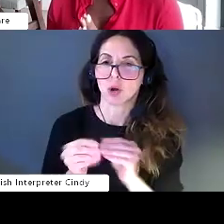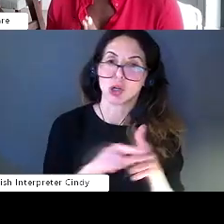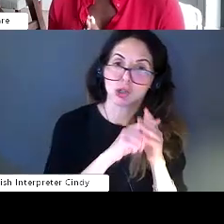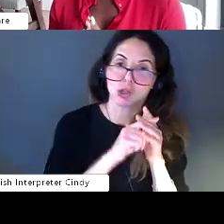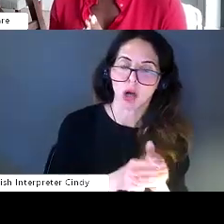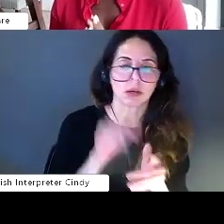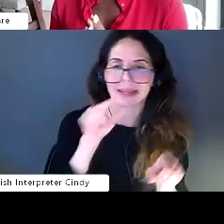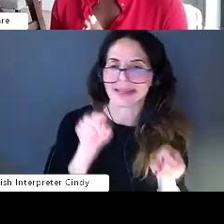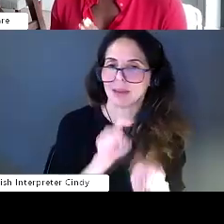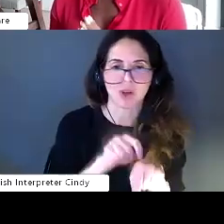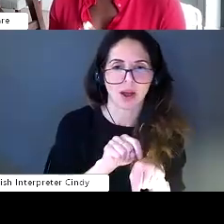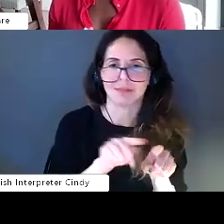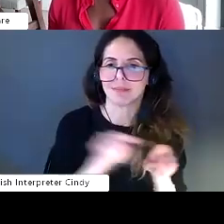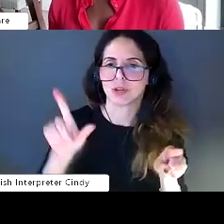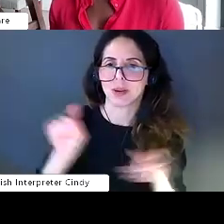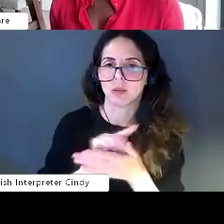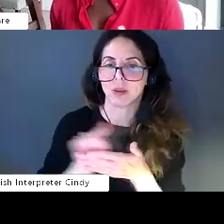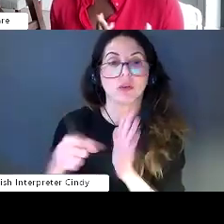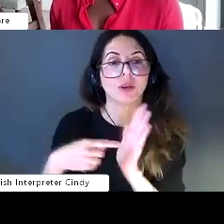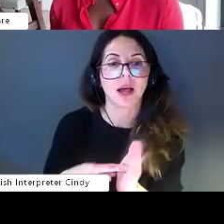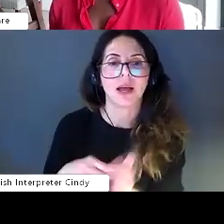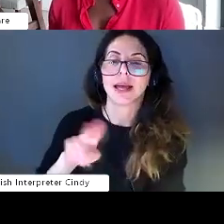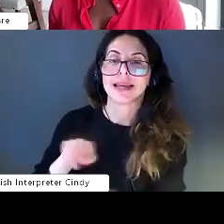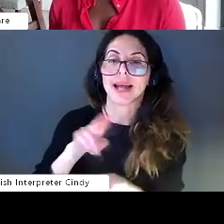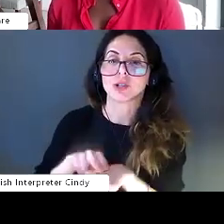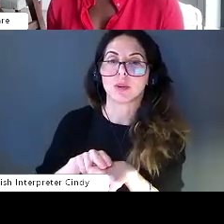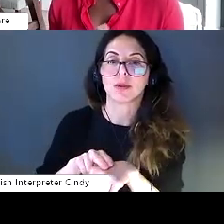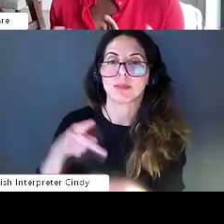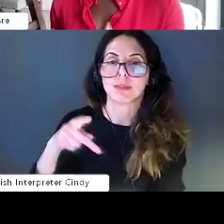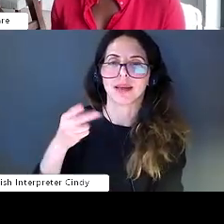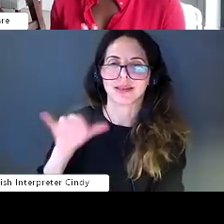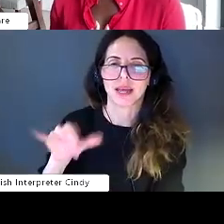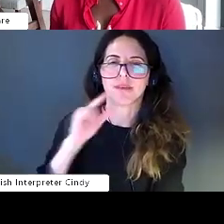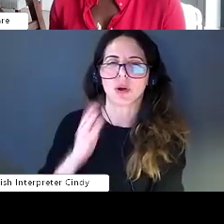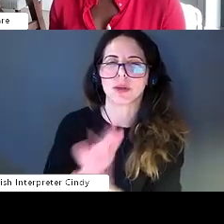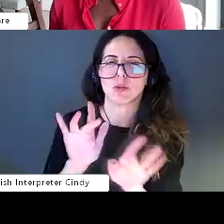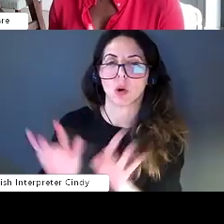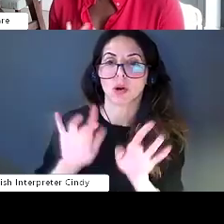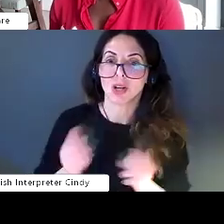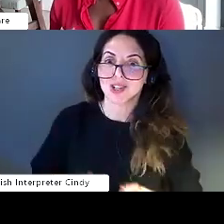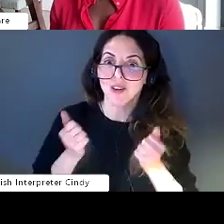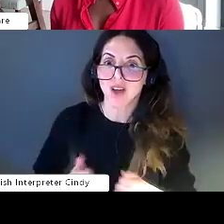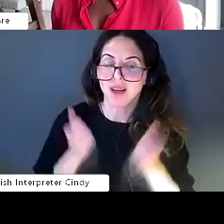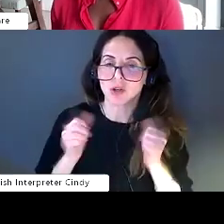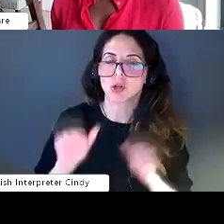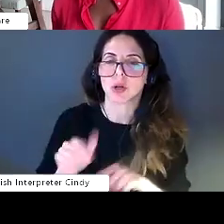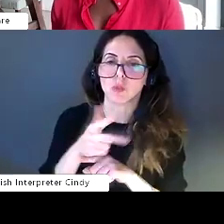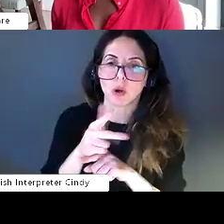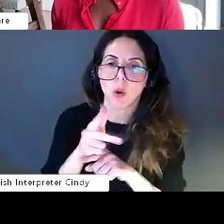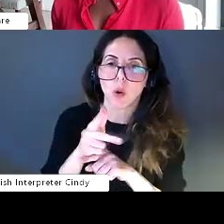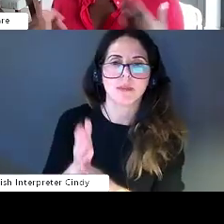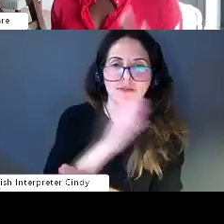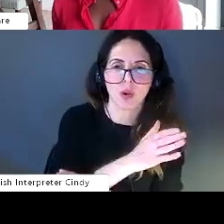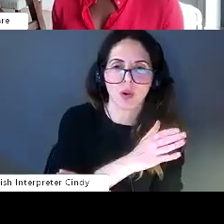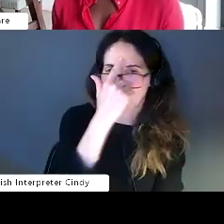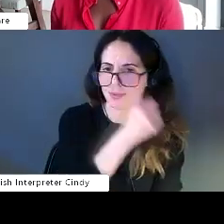so, for example, naturopathy was 4 pre-recorded sessions that survivors could engage in however they wanted